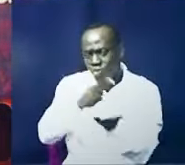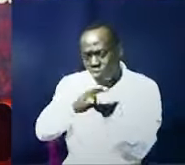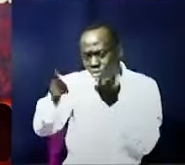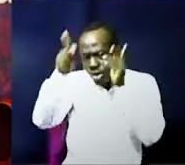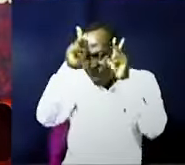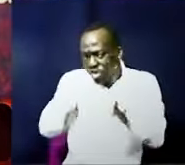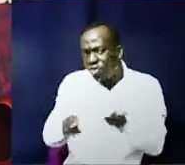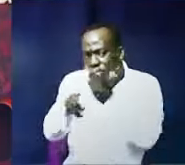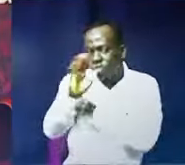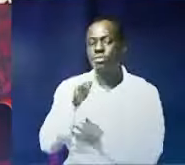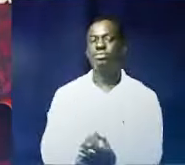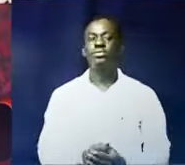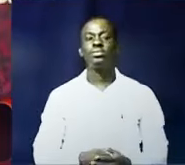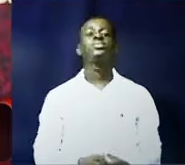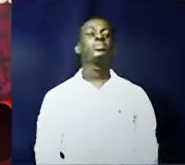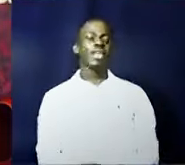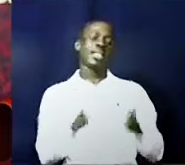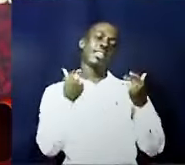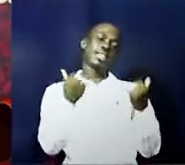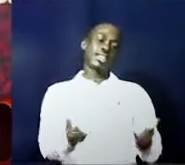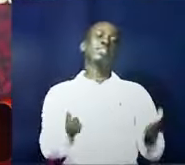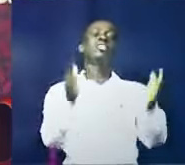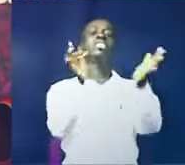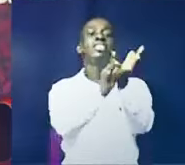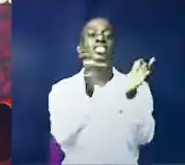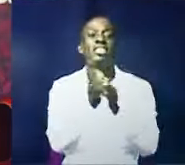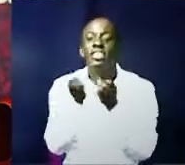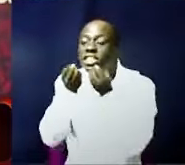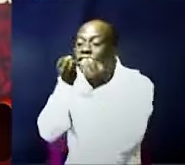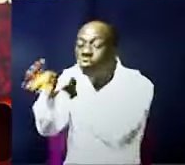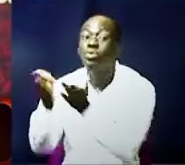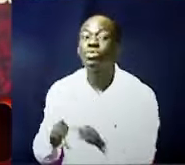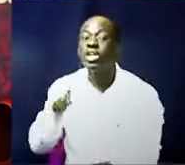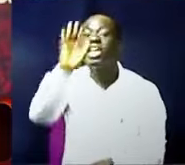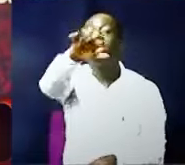Be quiet, said Jesus sternly. Come out of him.